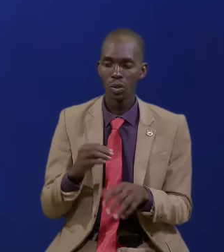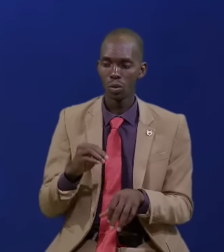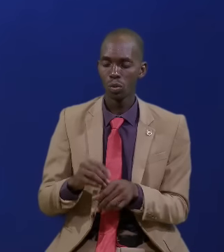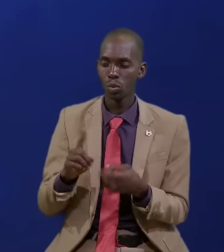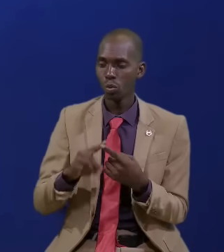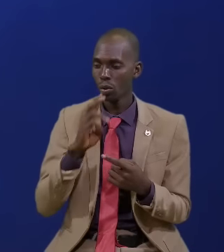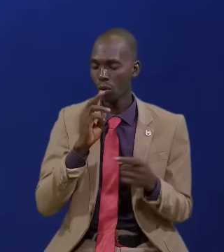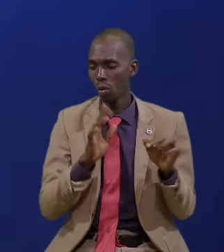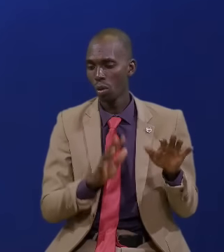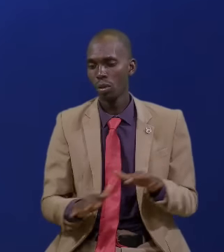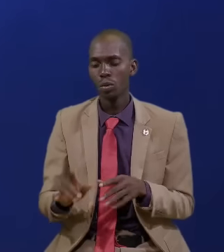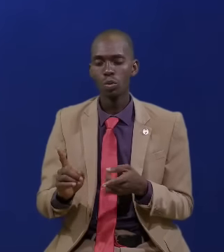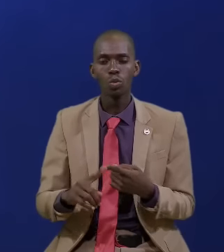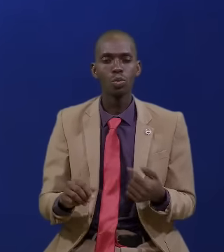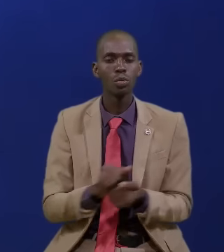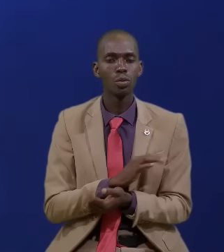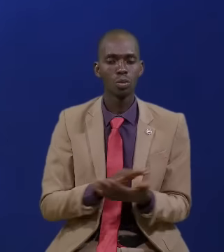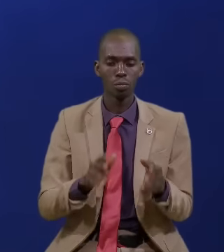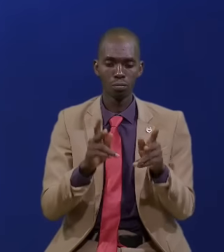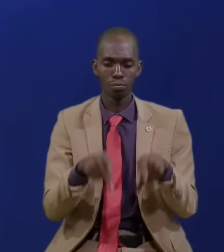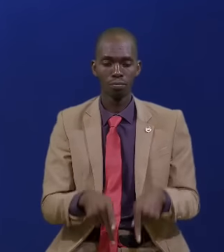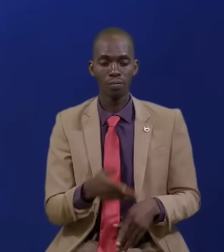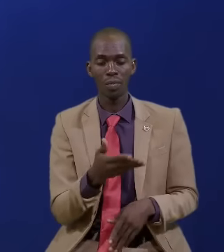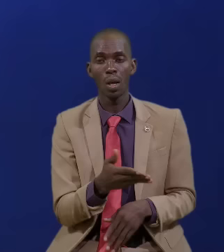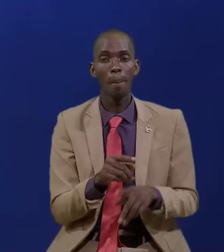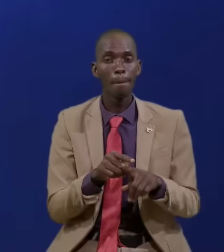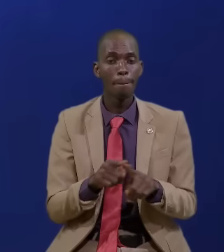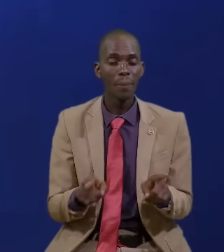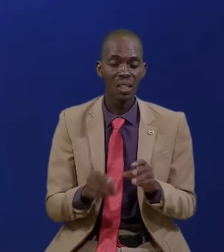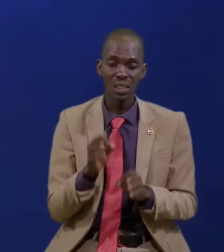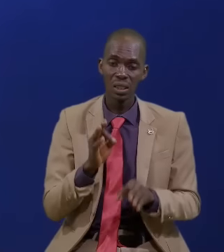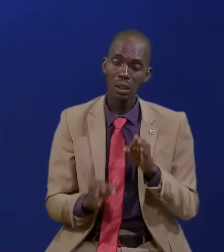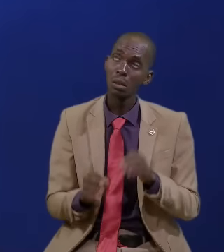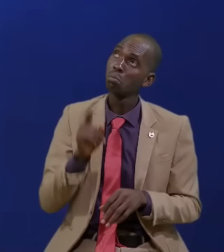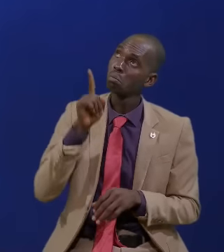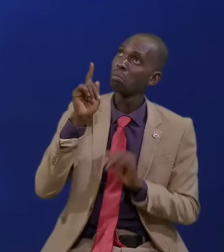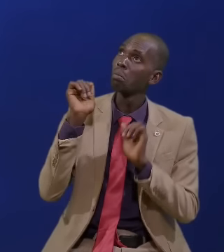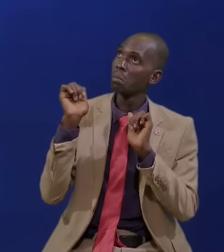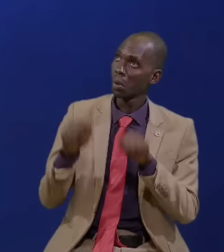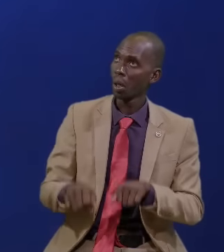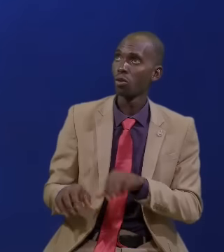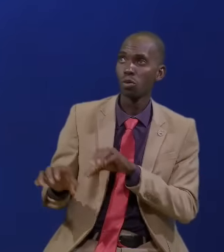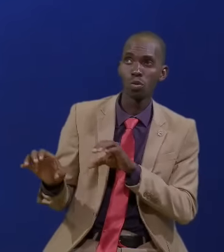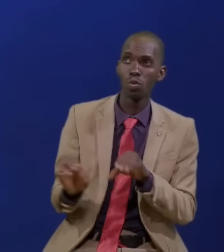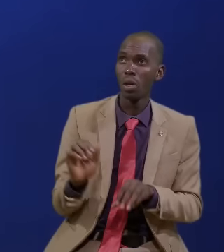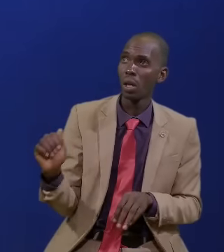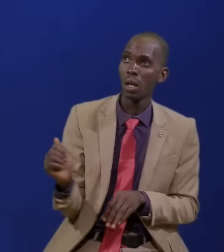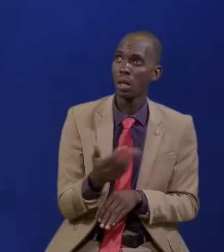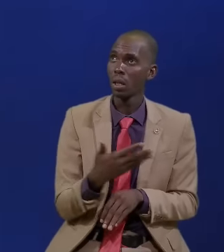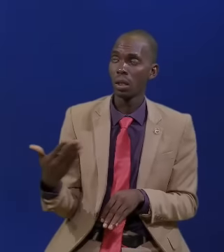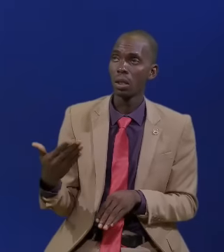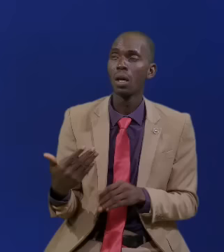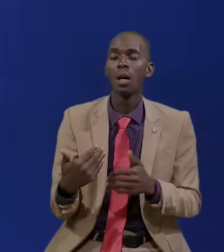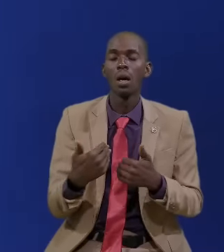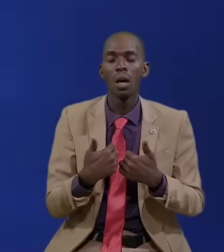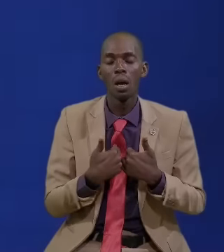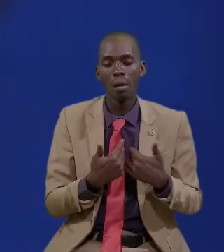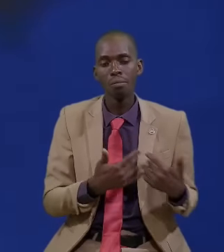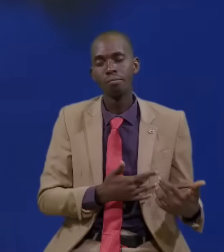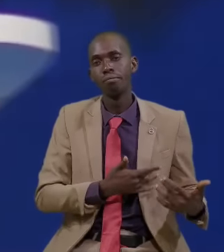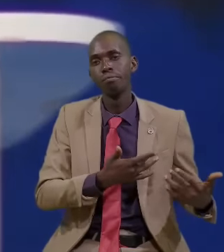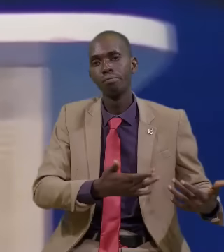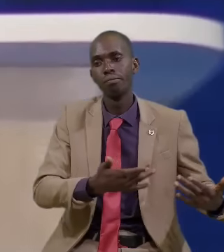destroy him. But if thou canst do anything, have compassion